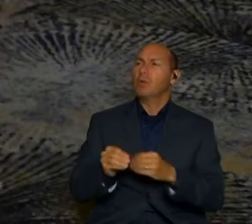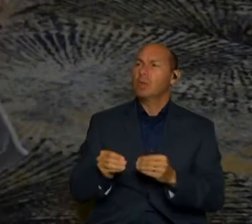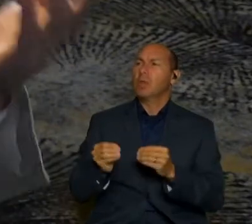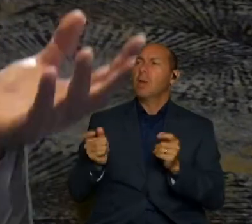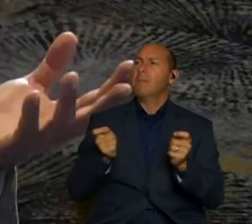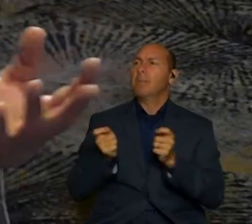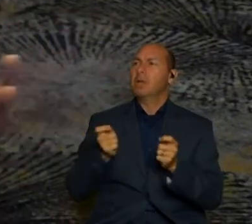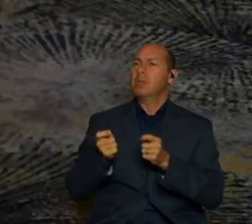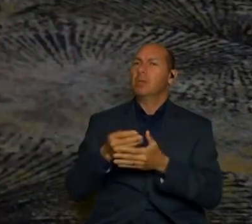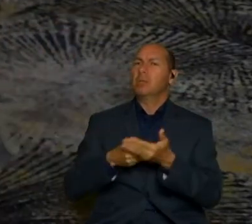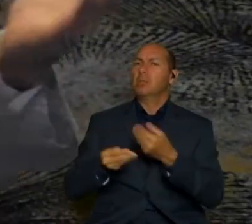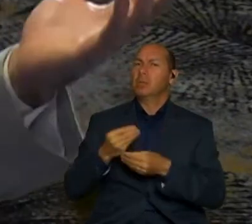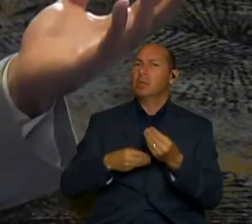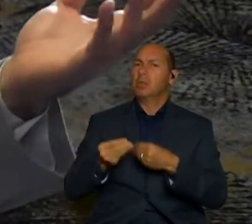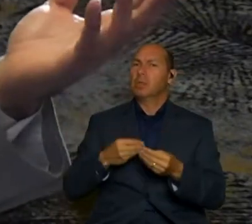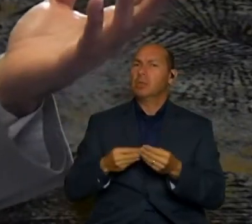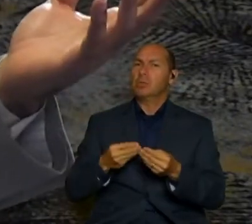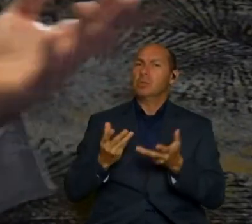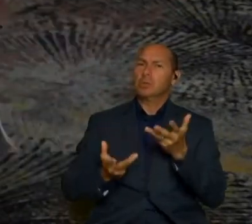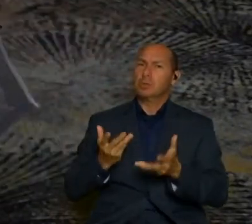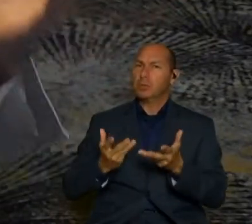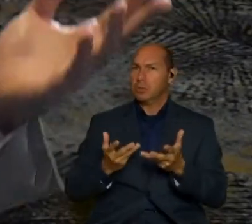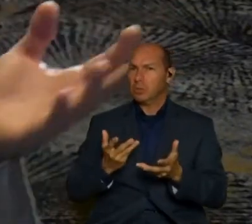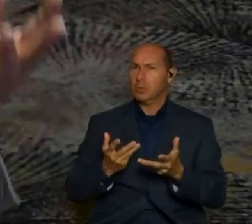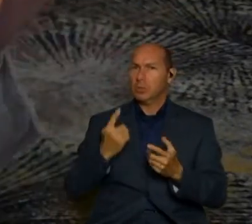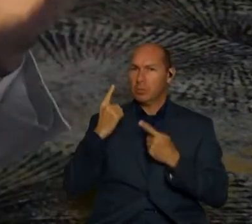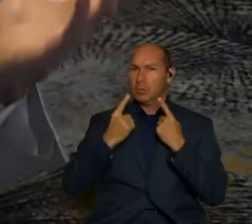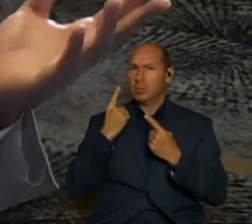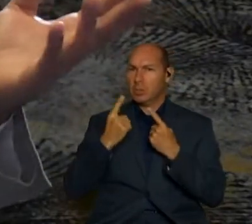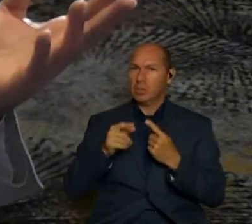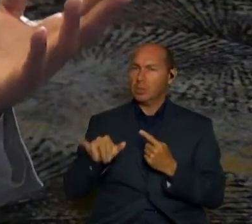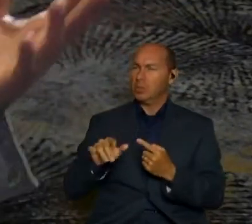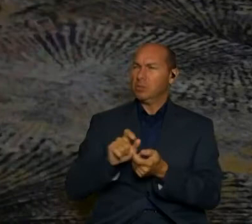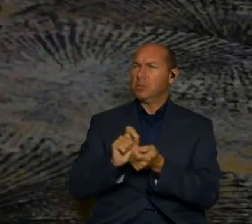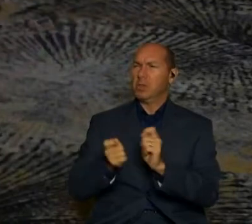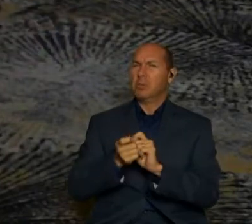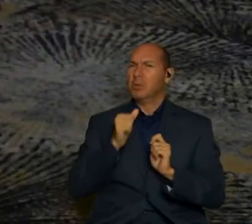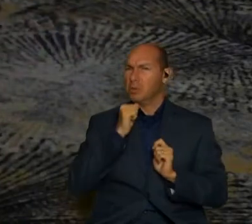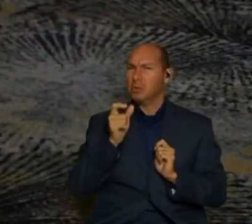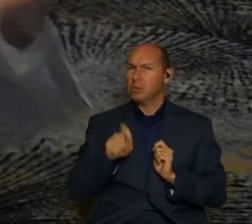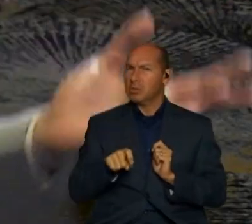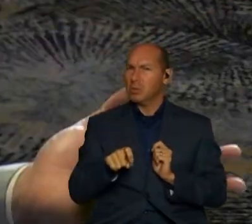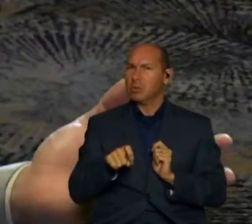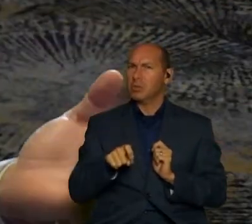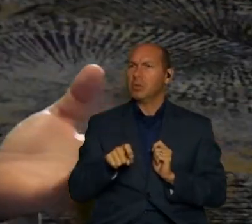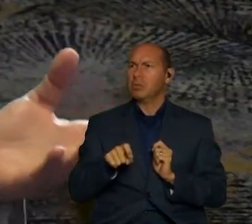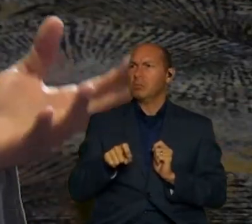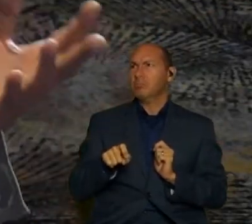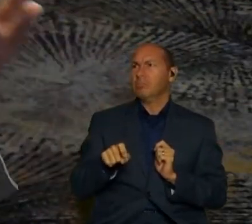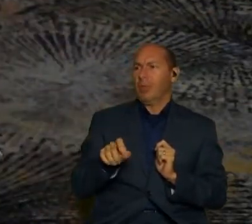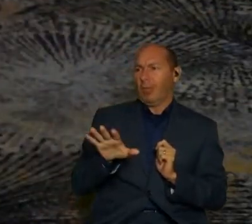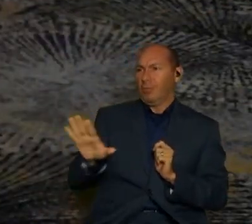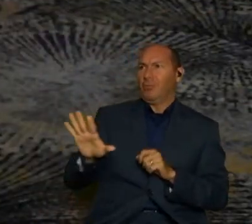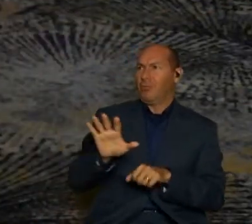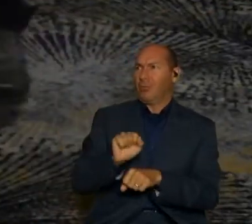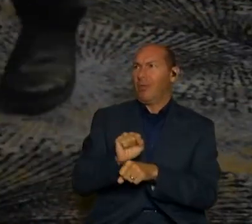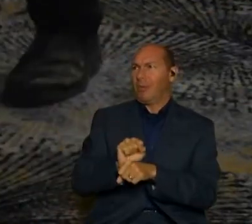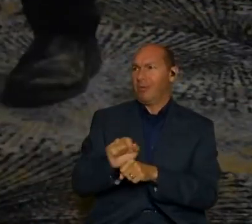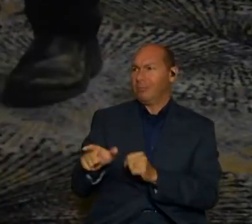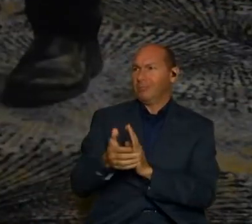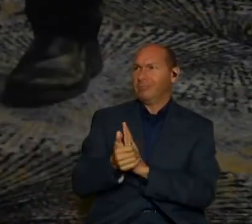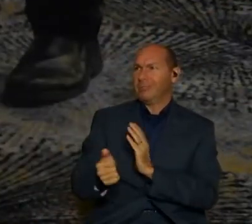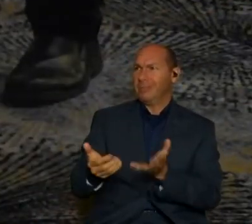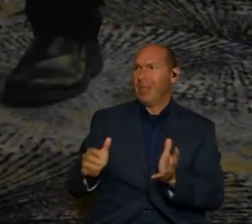the Office of Management and Budget doesn't need any reorganizing or restructuring because that's what the office does. So why do you